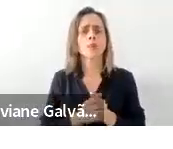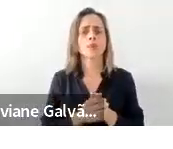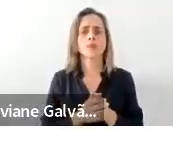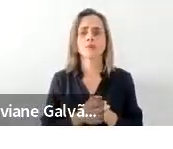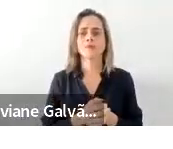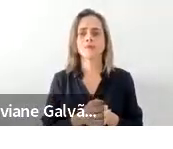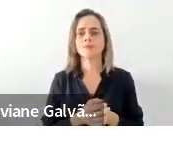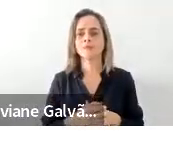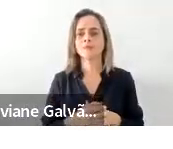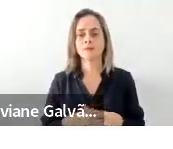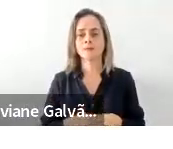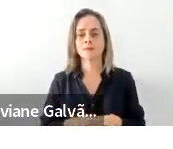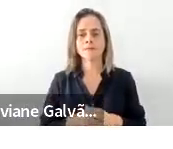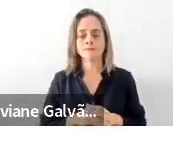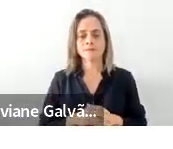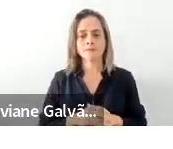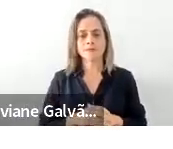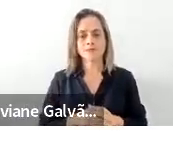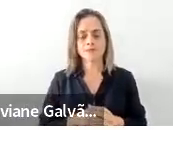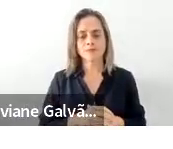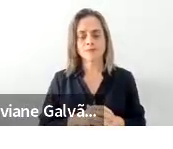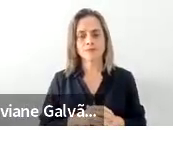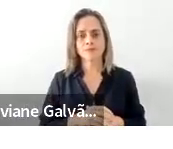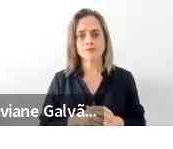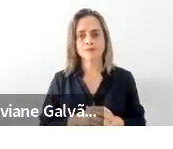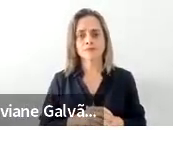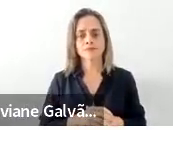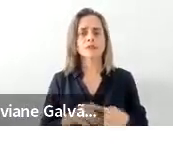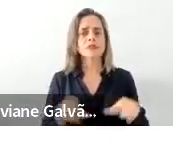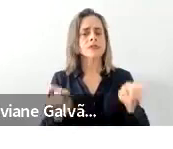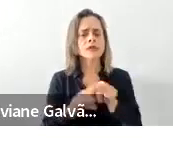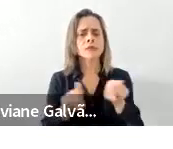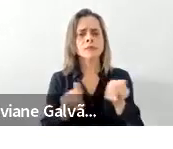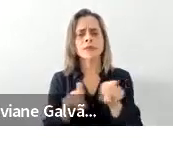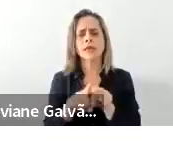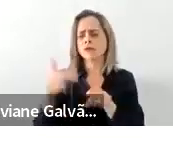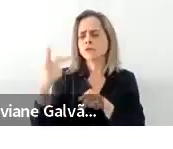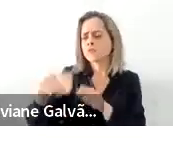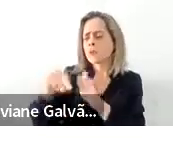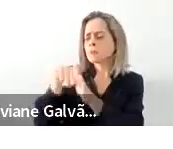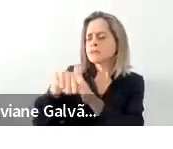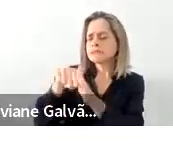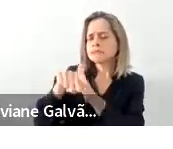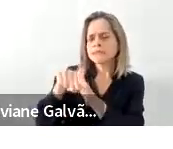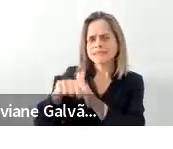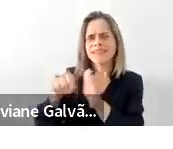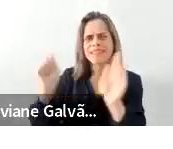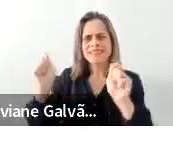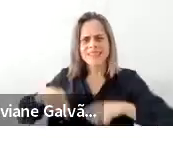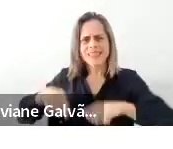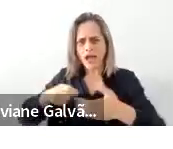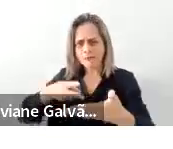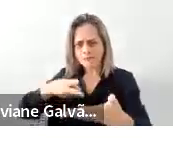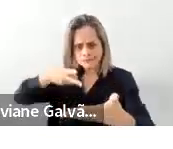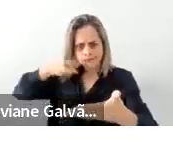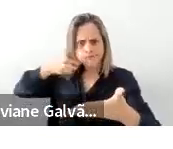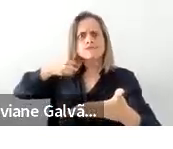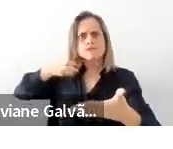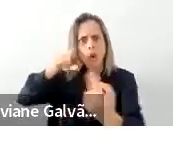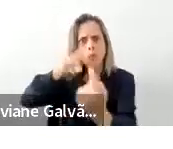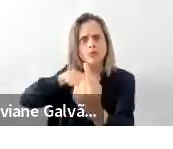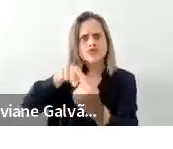all. And so in order to answer those questions or approach them, and I'm